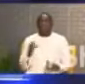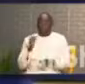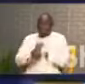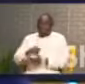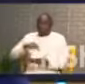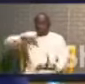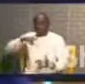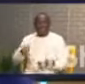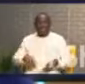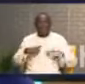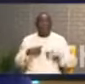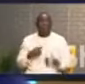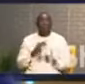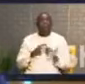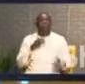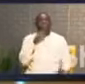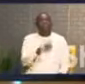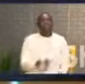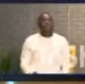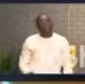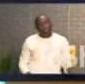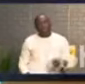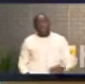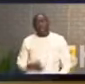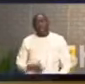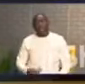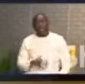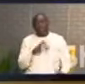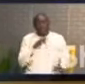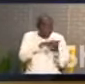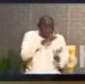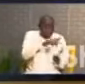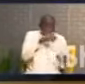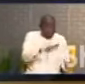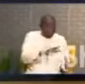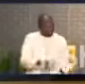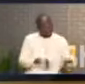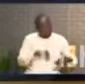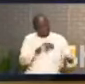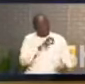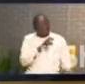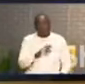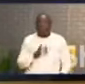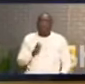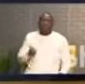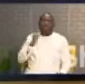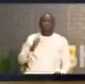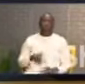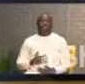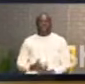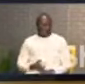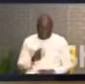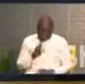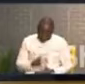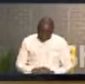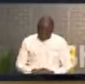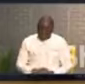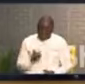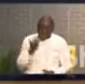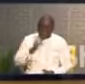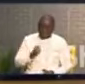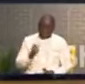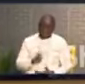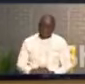you, oh, come, I will sleep with you and give you a job, and you refuse. And now you are feeling stupid for refusing, because there are